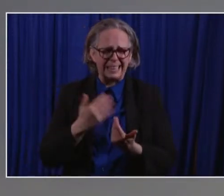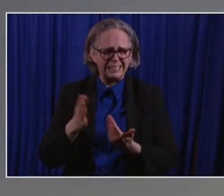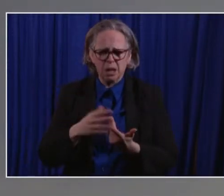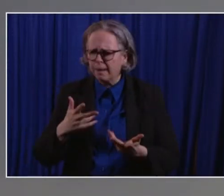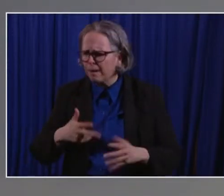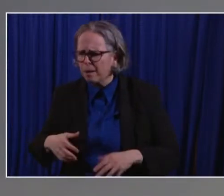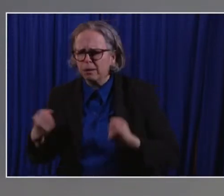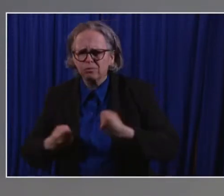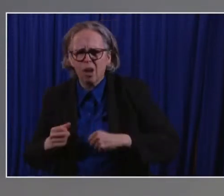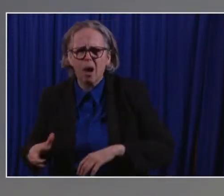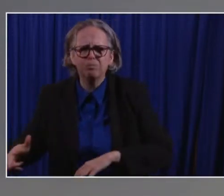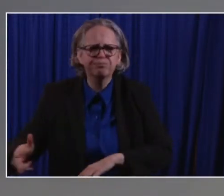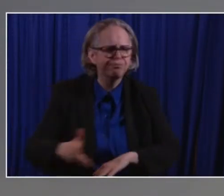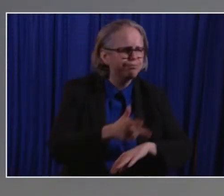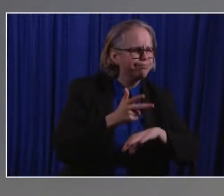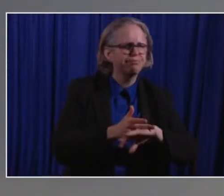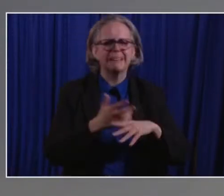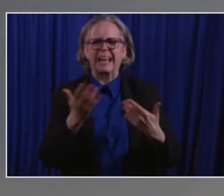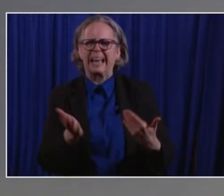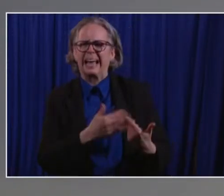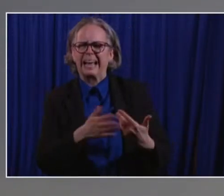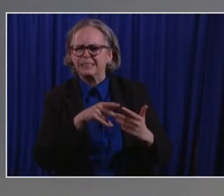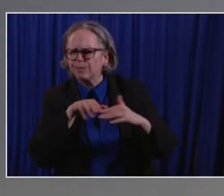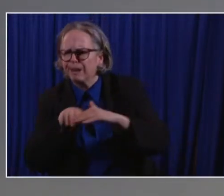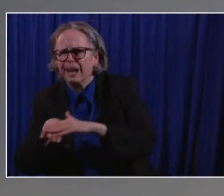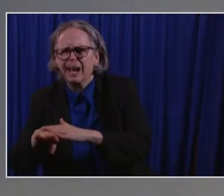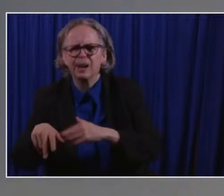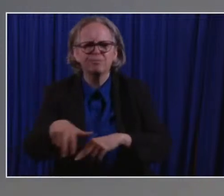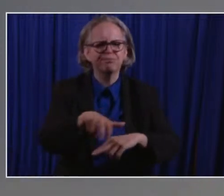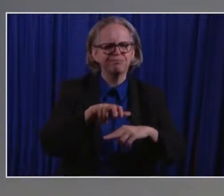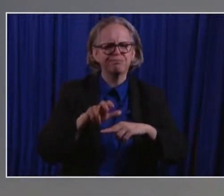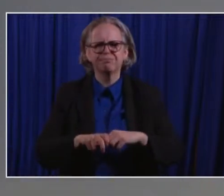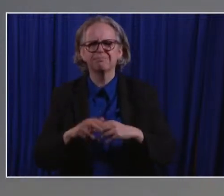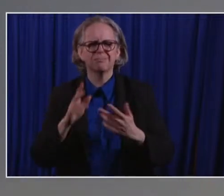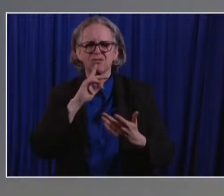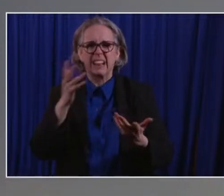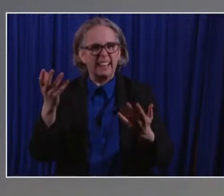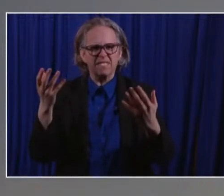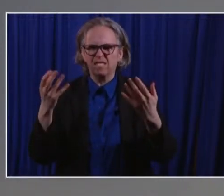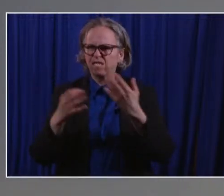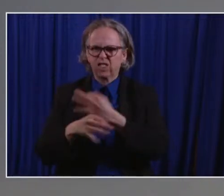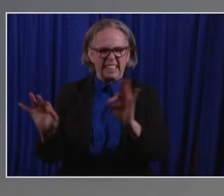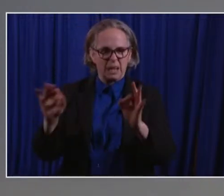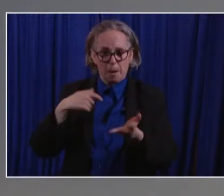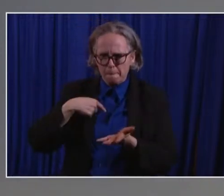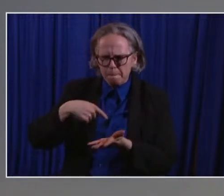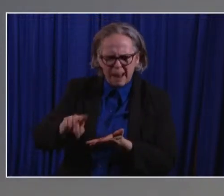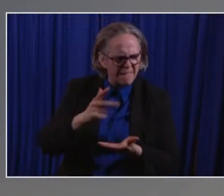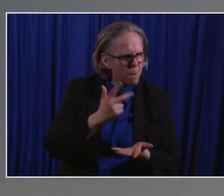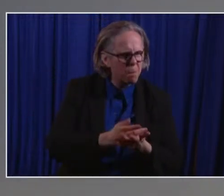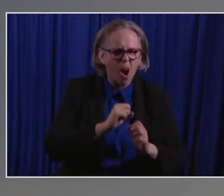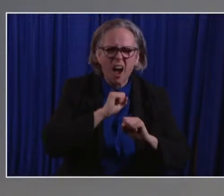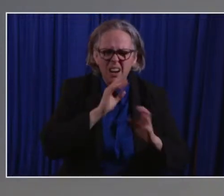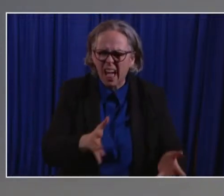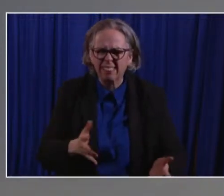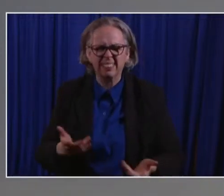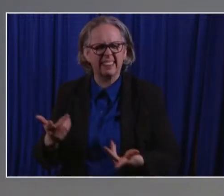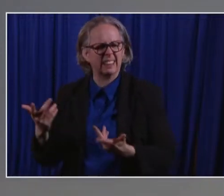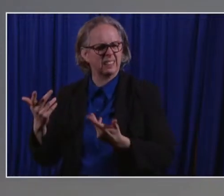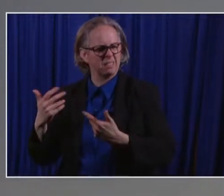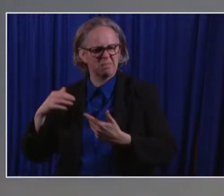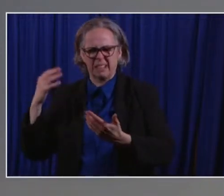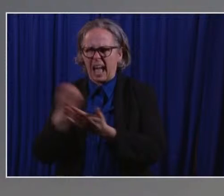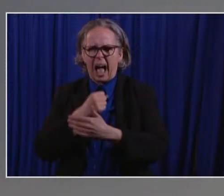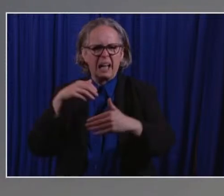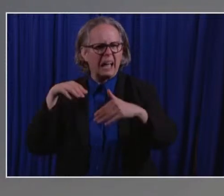car, you have 2 parking lots. Everything is for free. You can park it and walk to the to the building. The